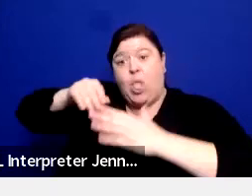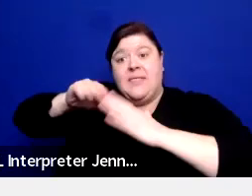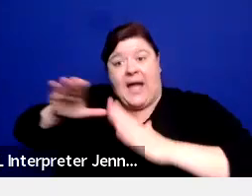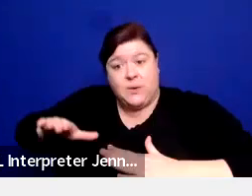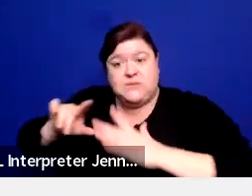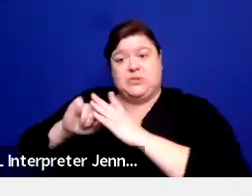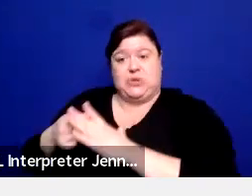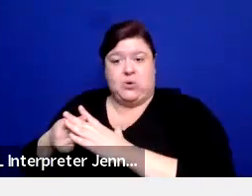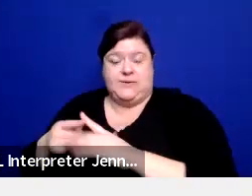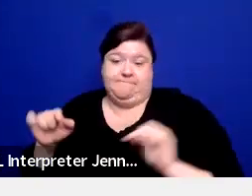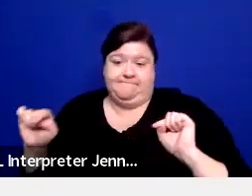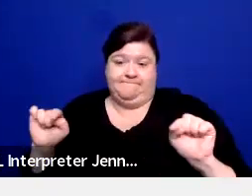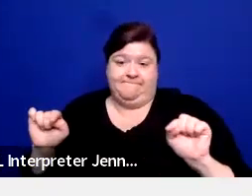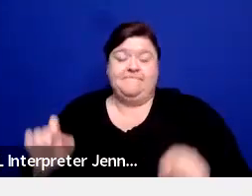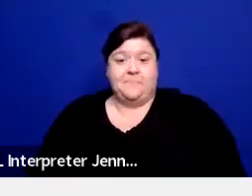Thank you.